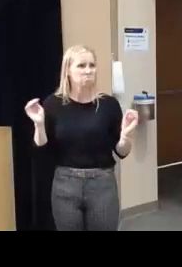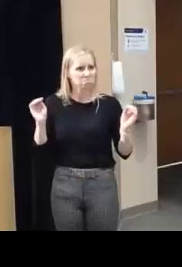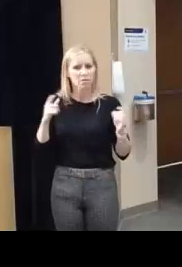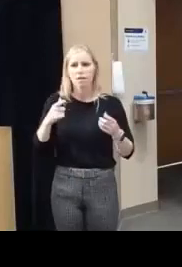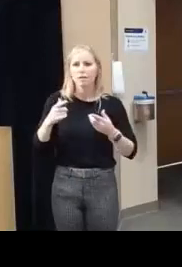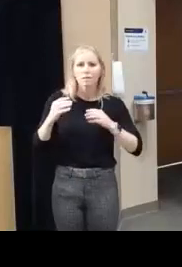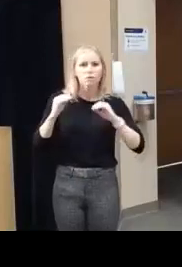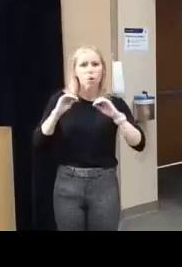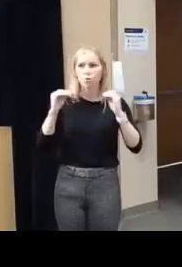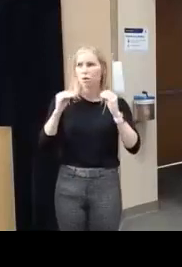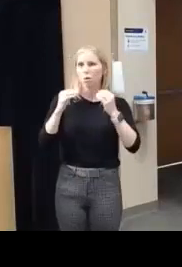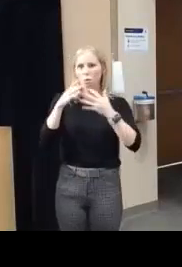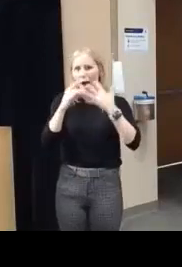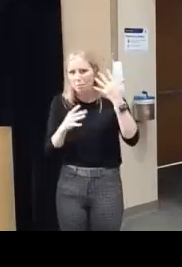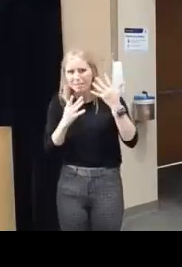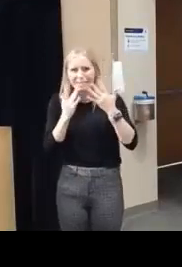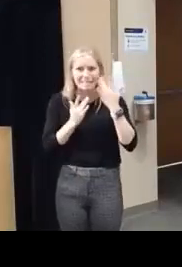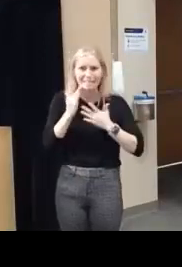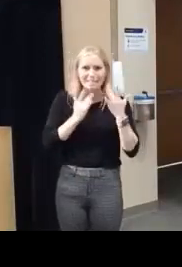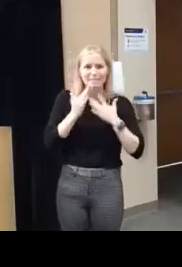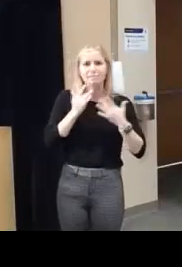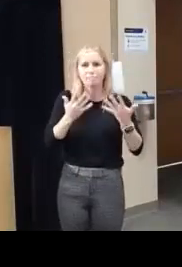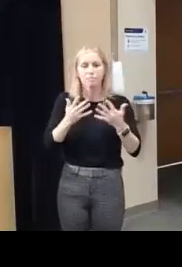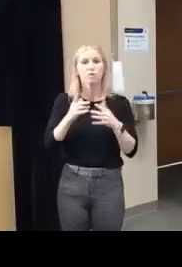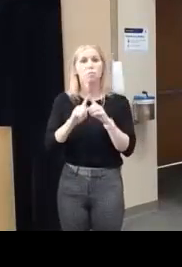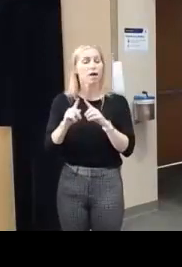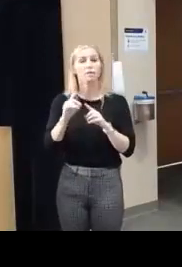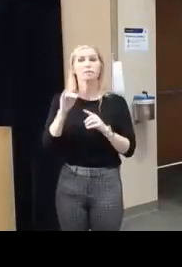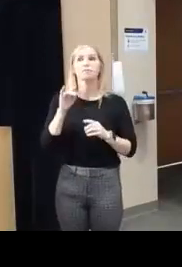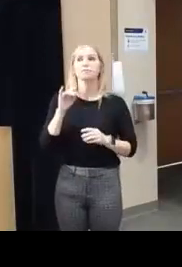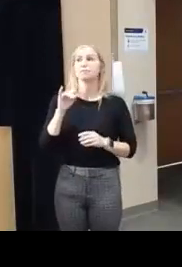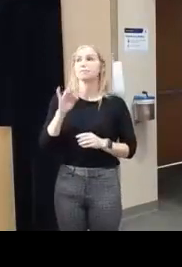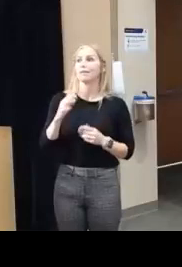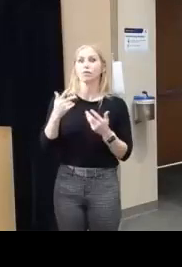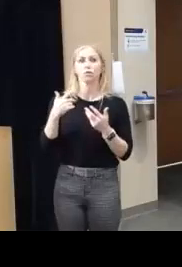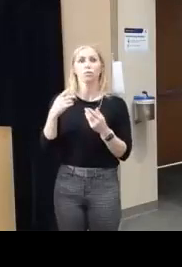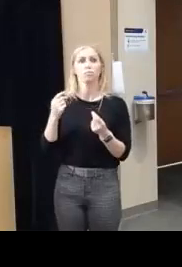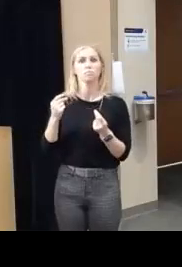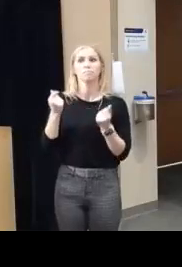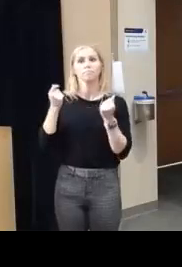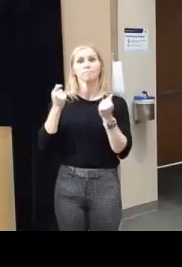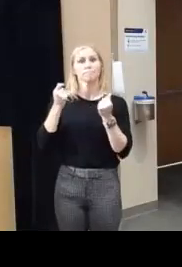they didn't have very many options. But if you were to suddenly transport yourself into the late